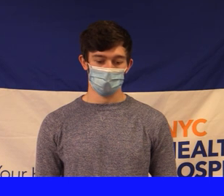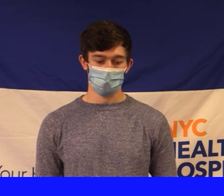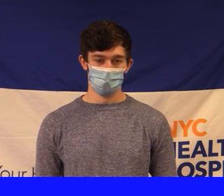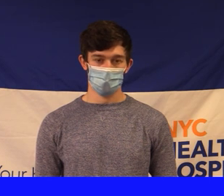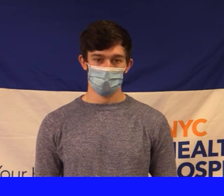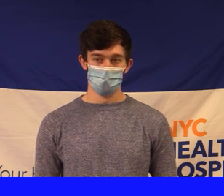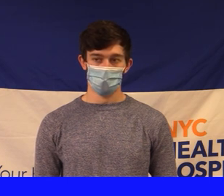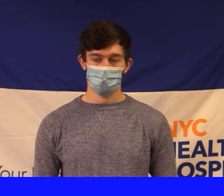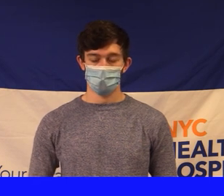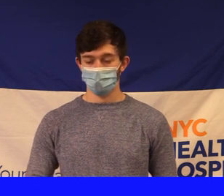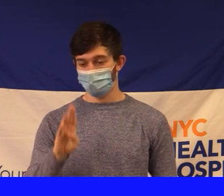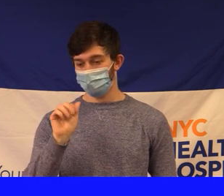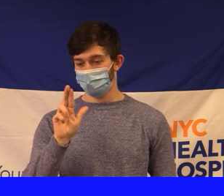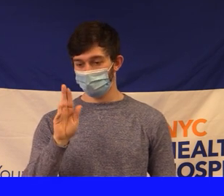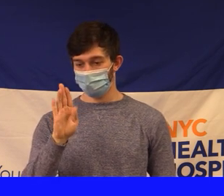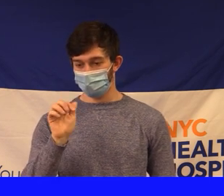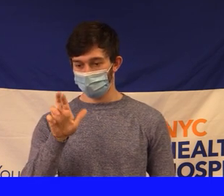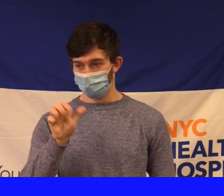Barbara?